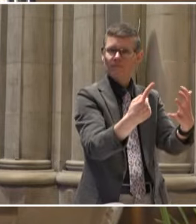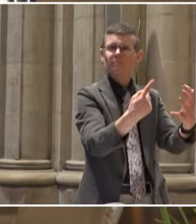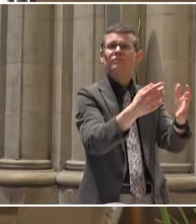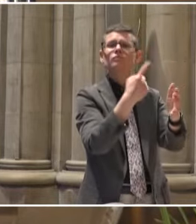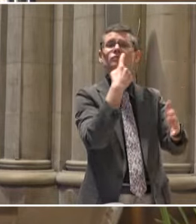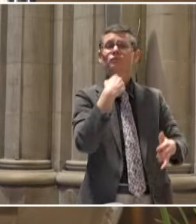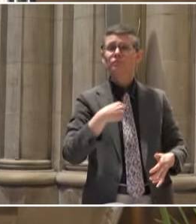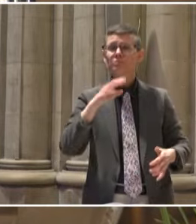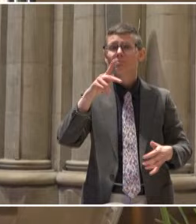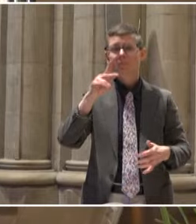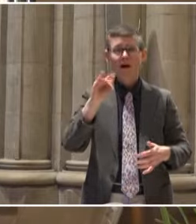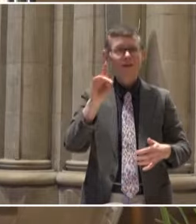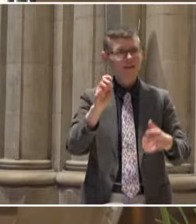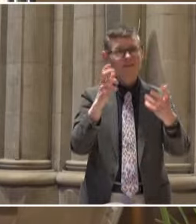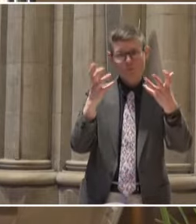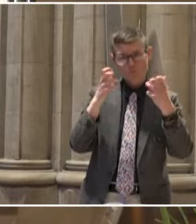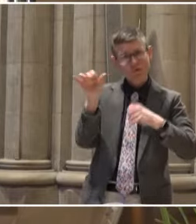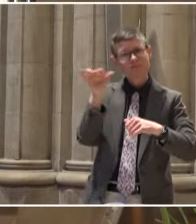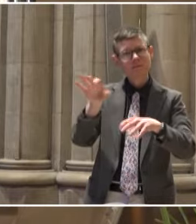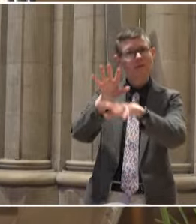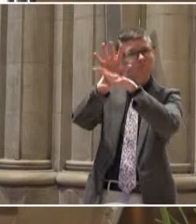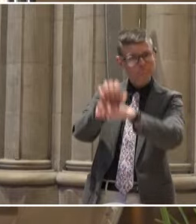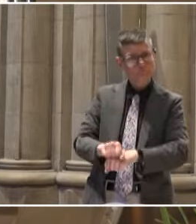them according to his custom.